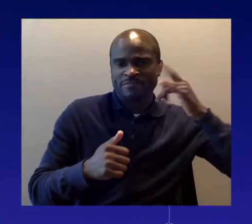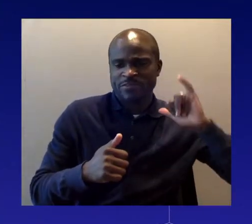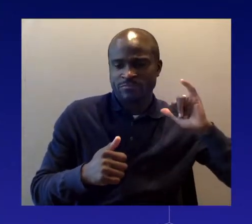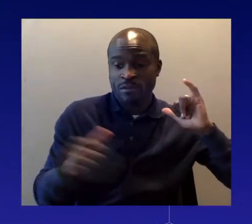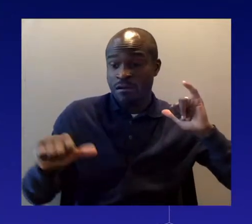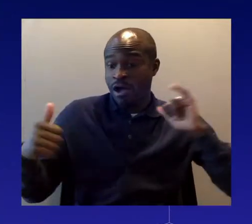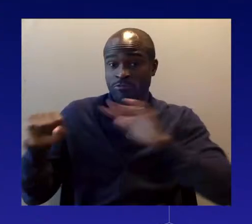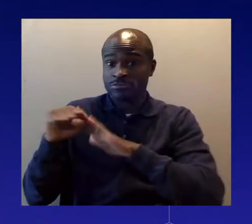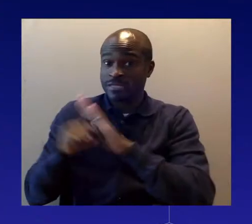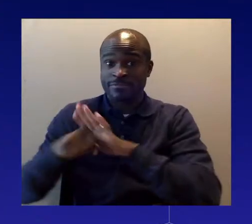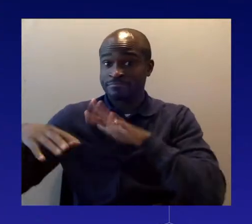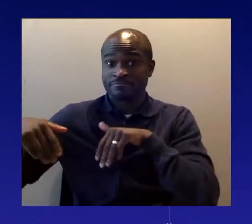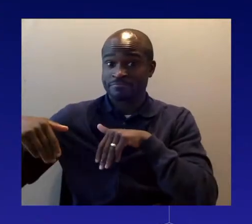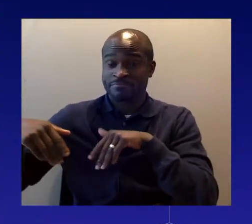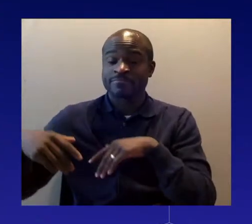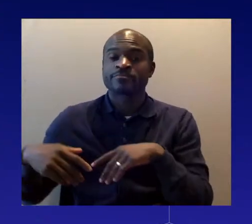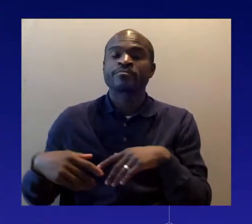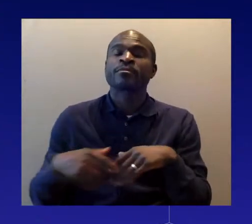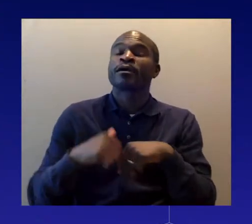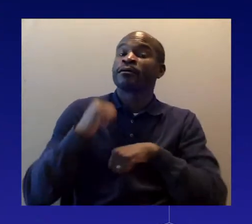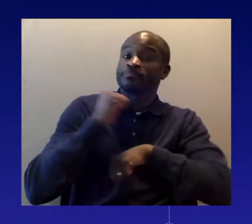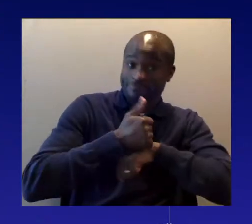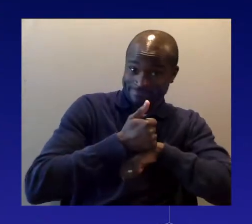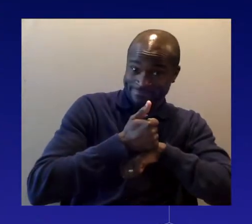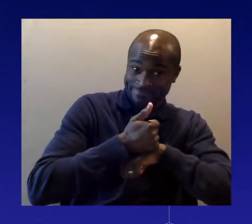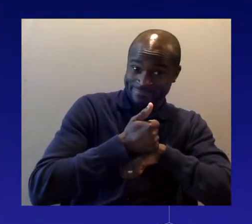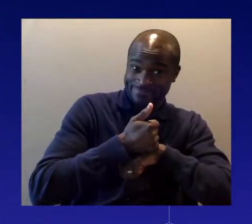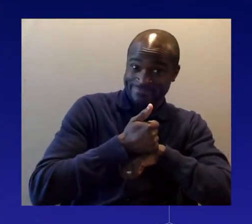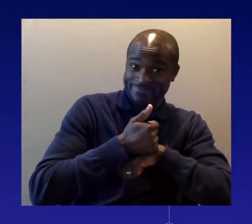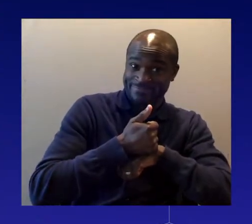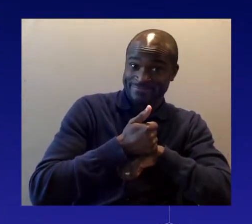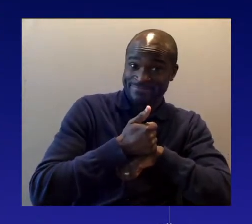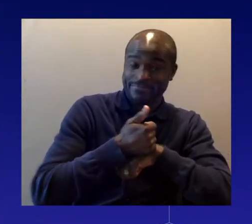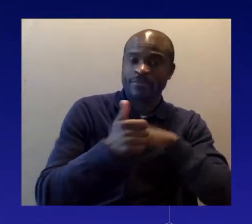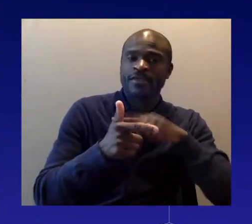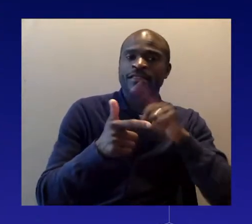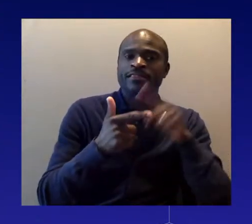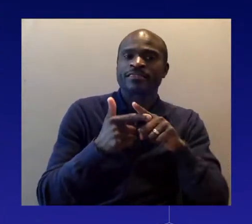done. We started what we called privacy